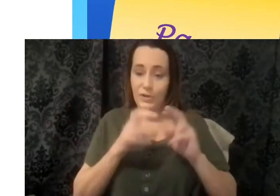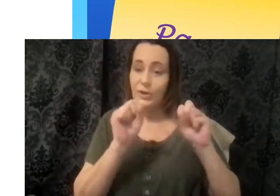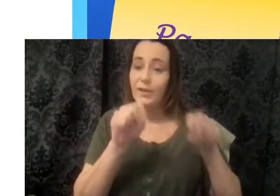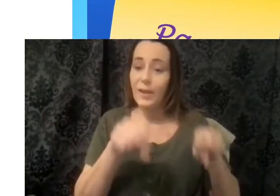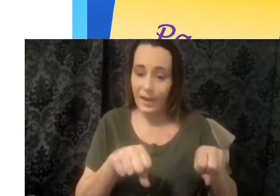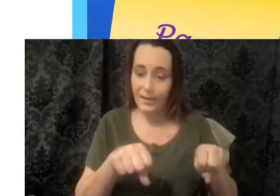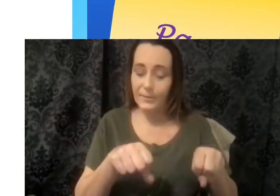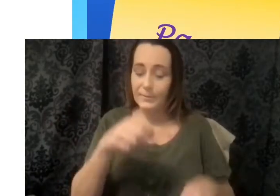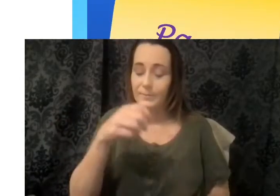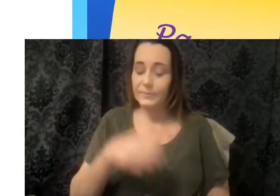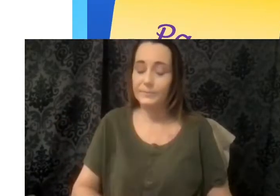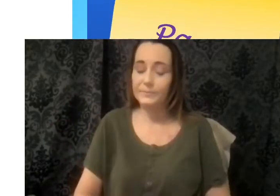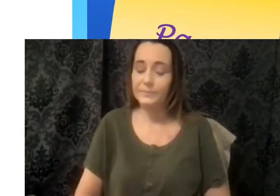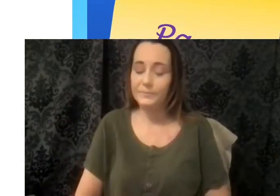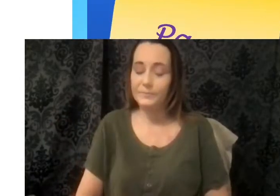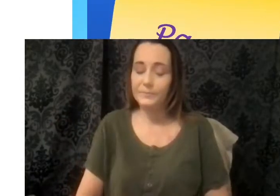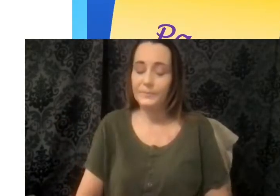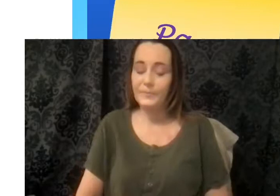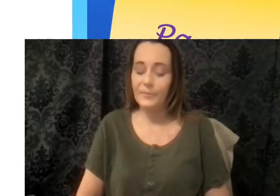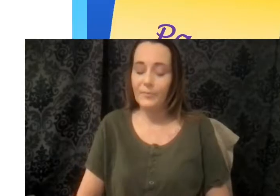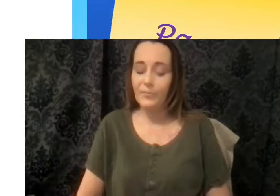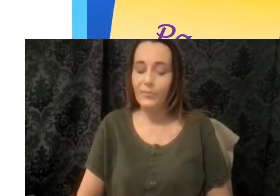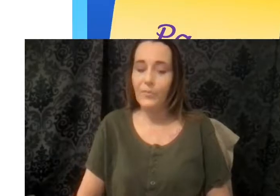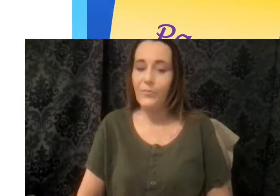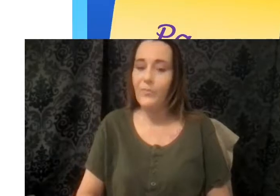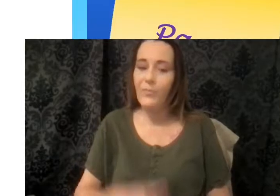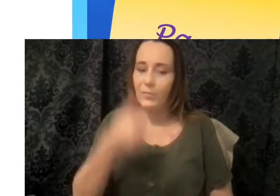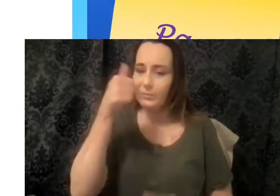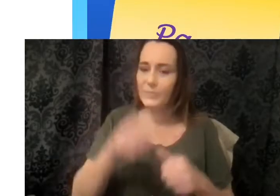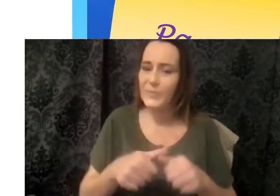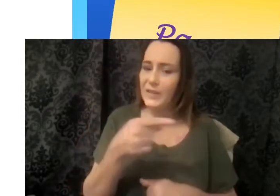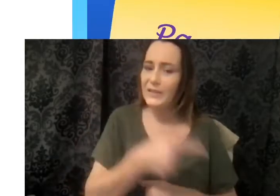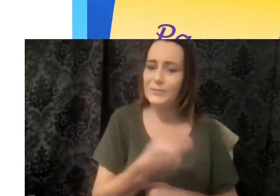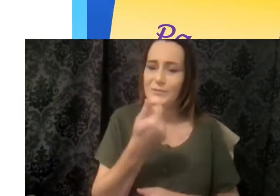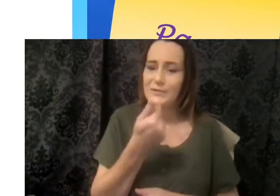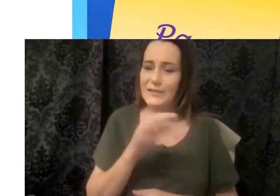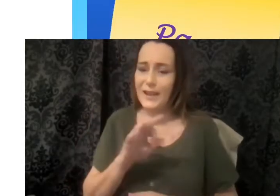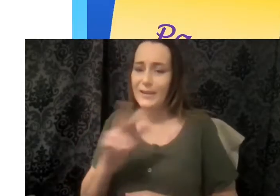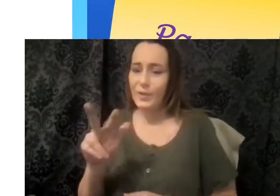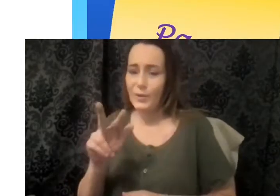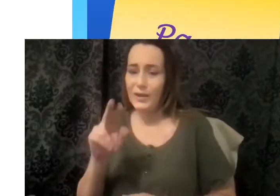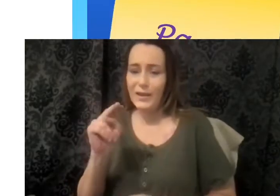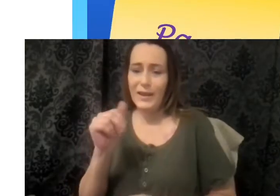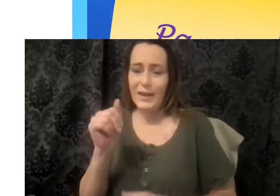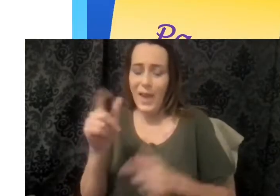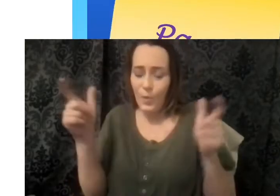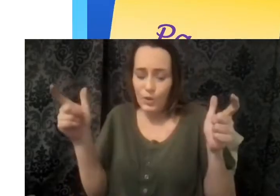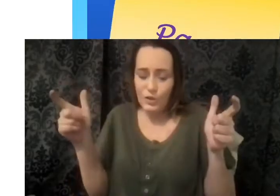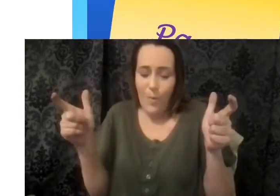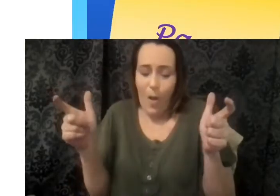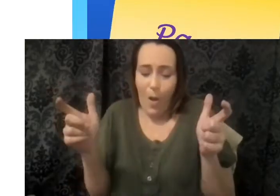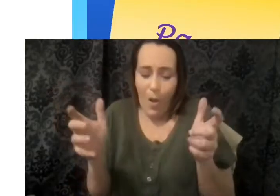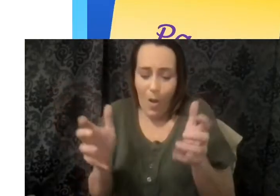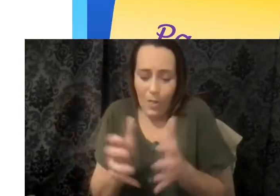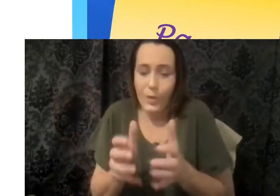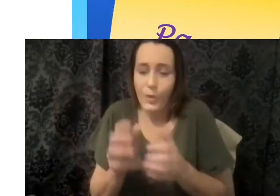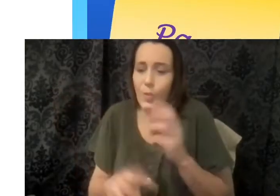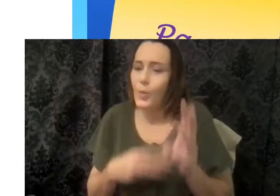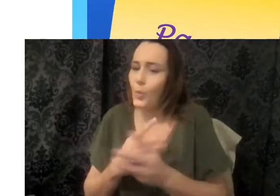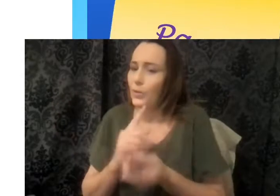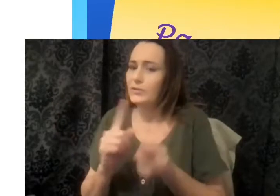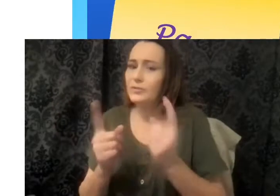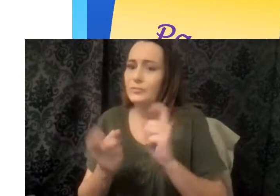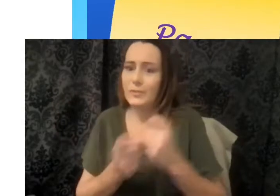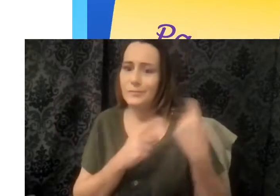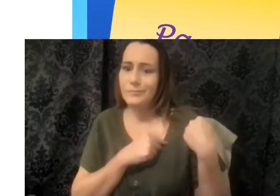And just keep in mind, this was written in 1993 when NA was a lot smaller, and the world has changed a lot since